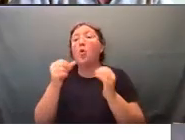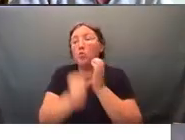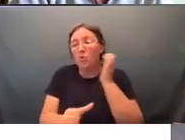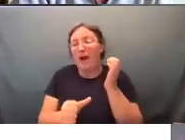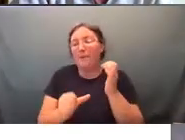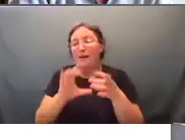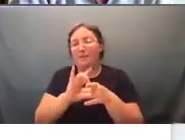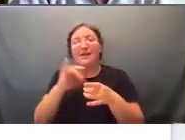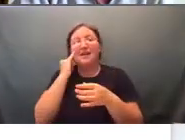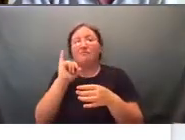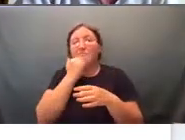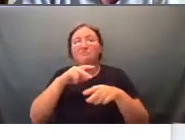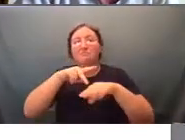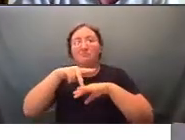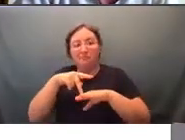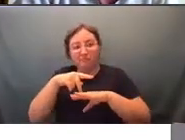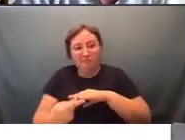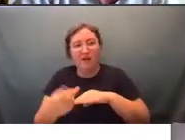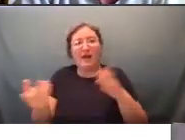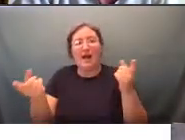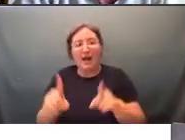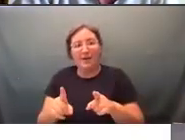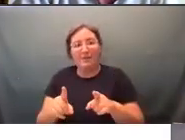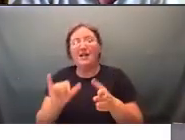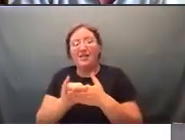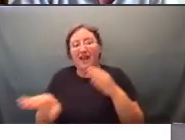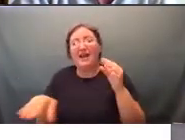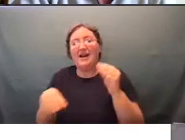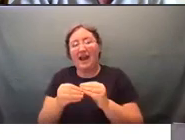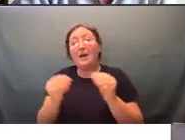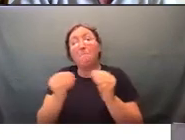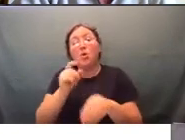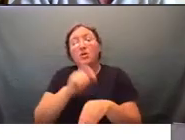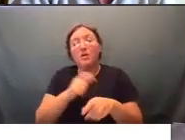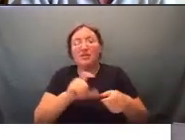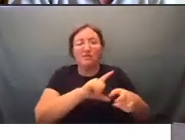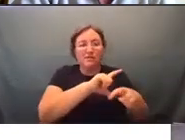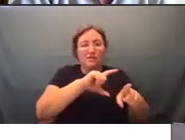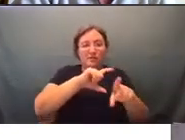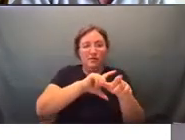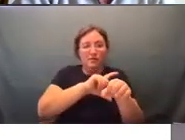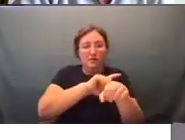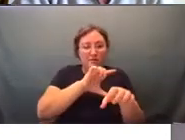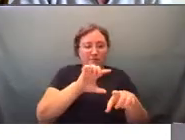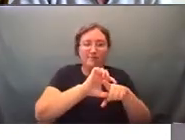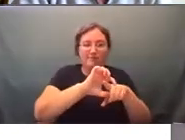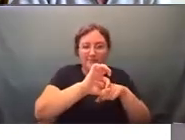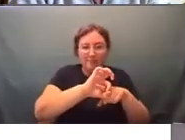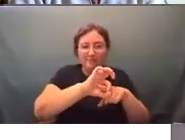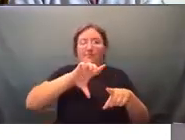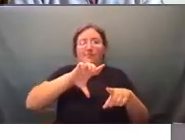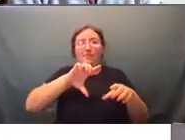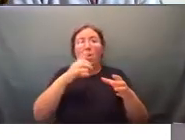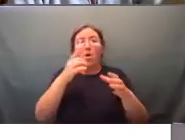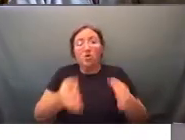if something was to happen, this adds a little bit of time to your climb as you need to unclip it each time you come to